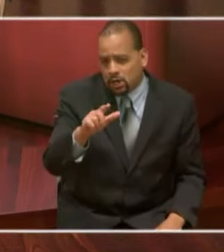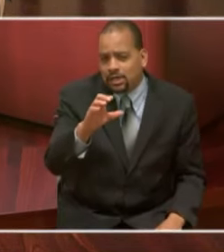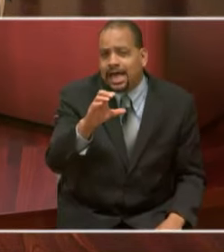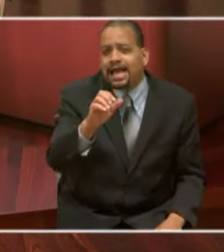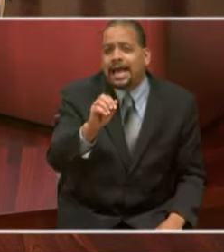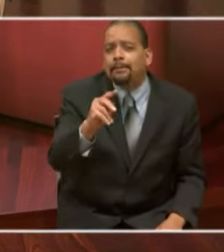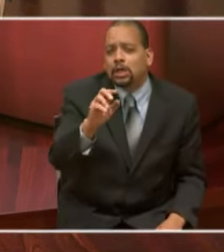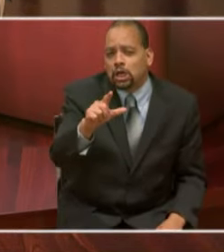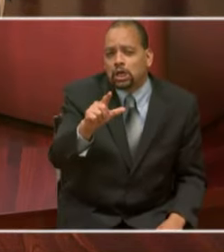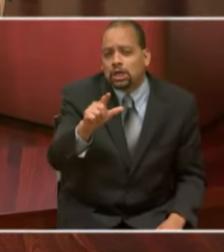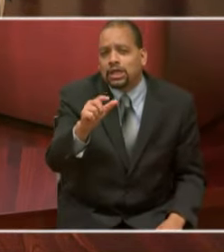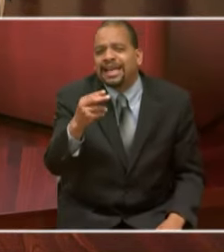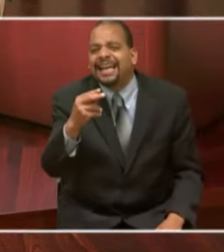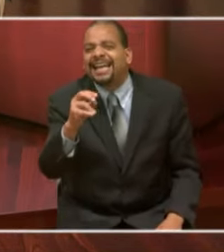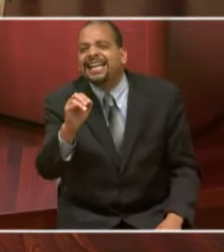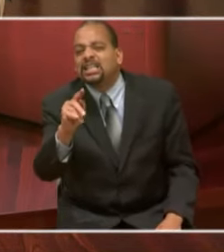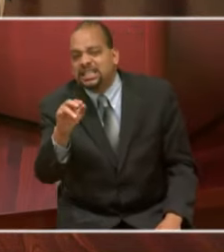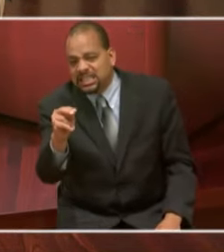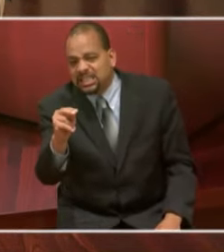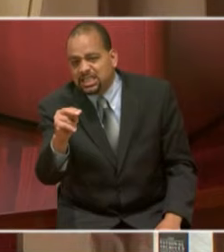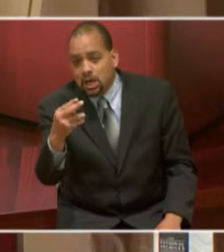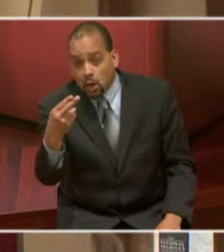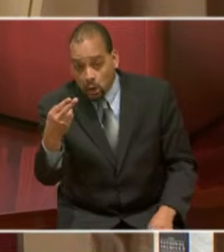If you want to create the beloved community,